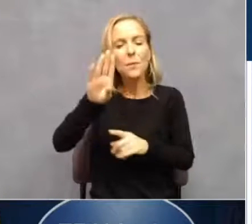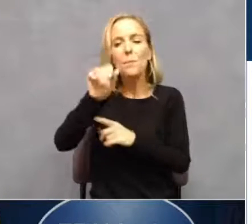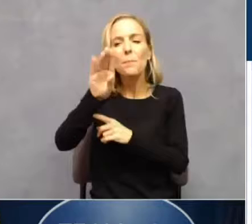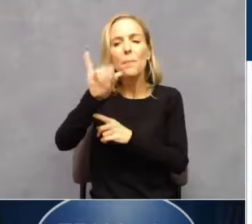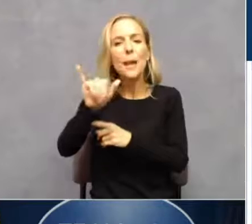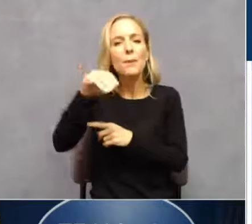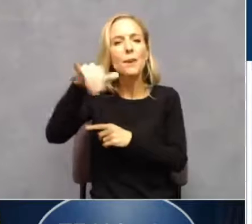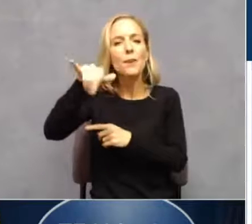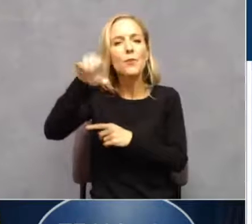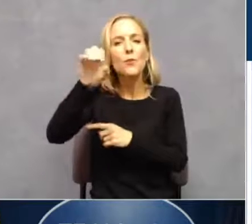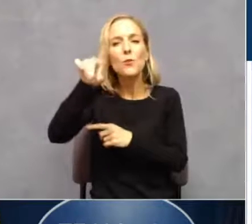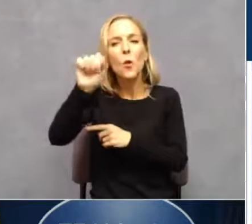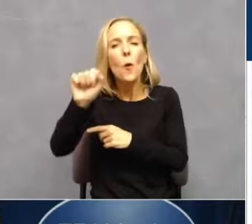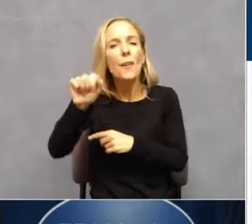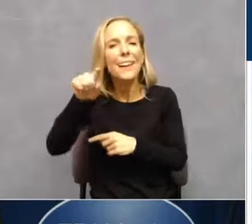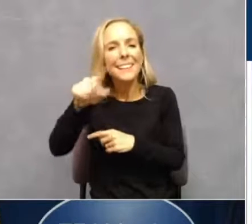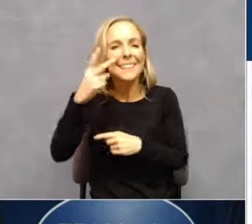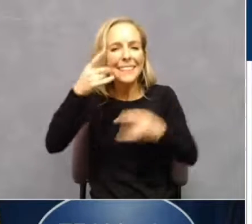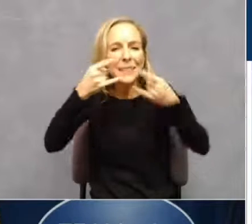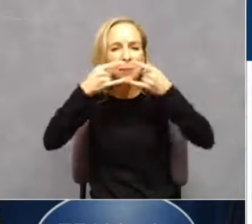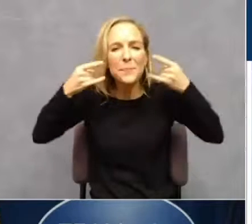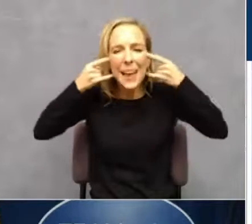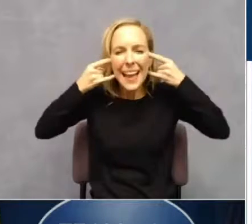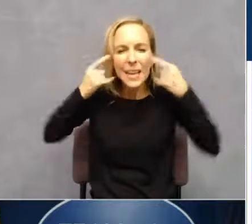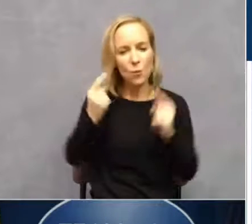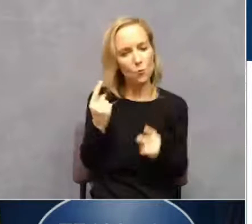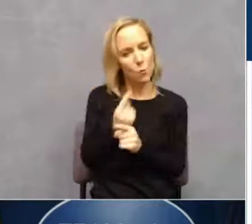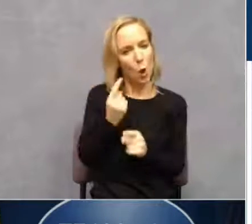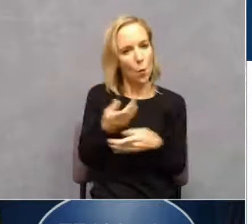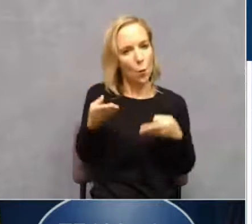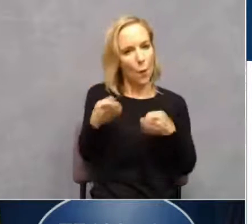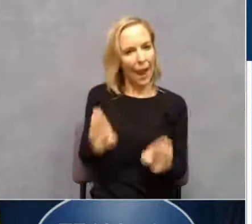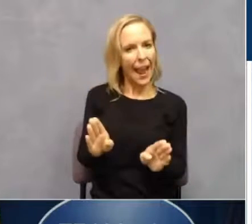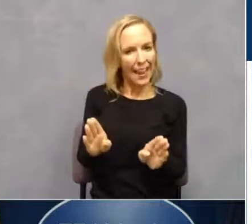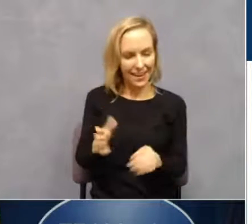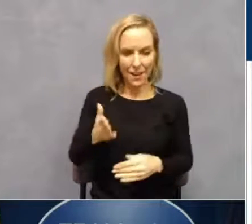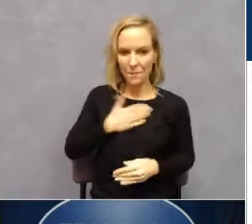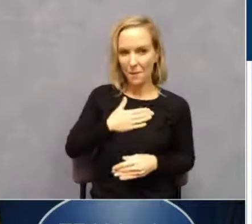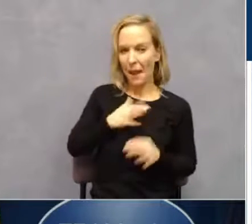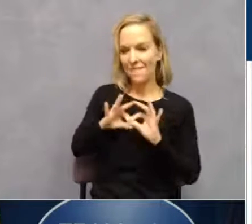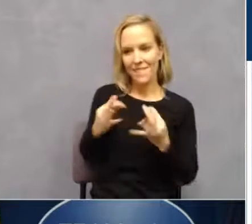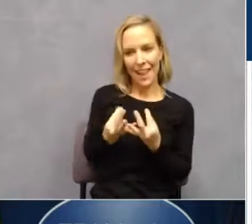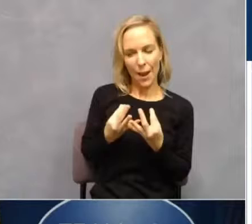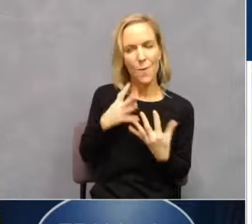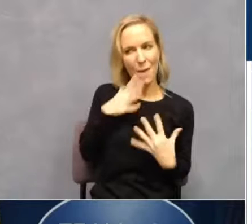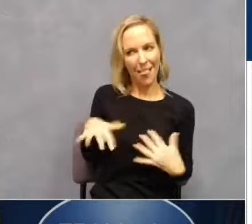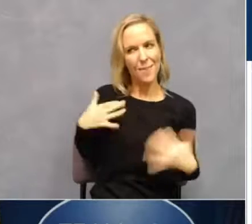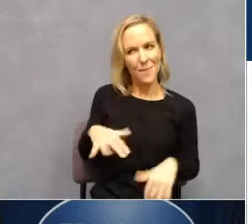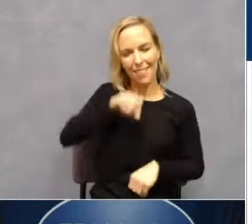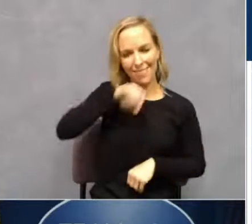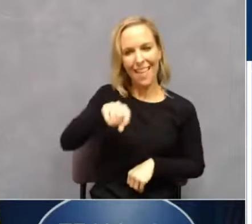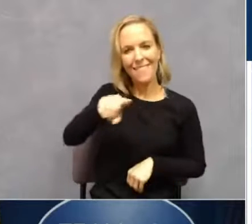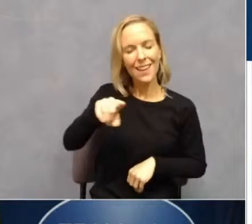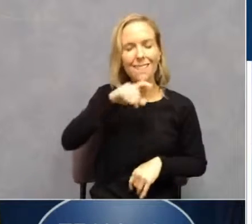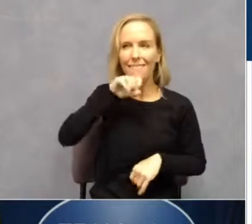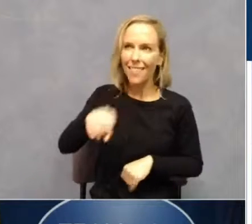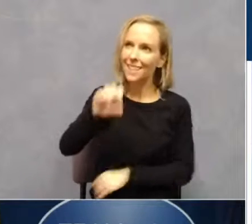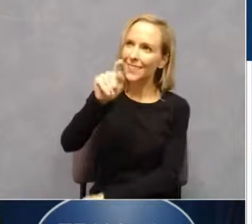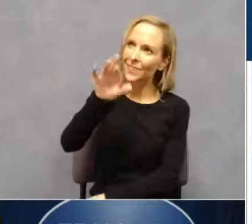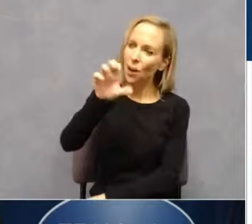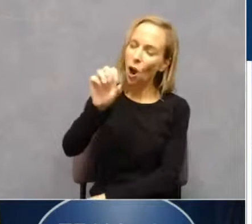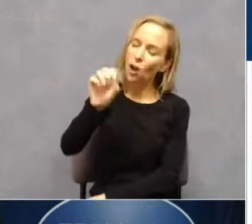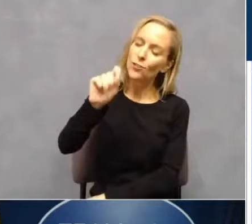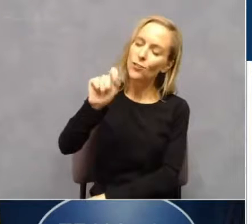set an example for the proper way for students to wear a mask. And I know my family is especially going to love this because they love Star Wars. But these